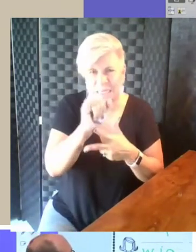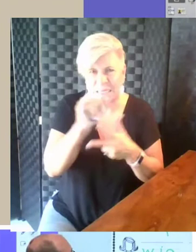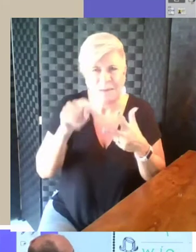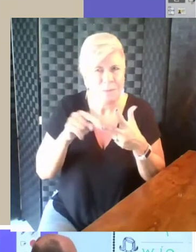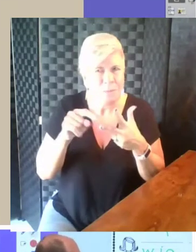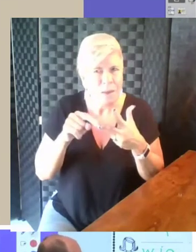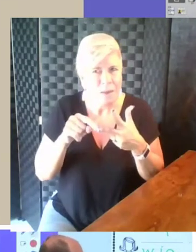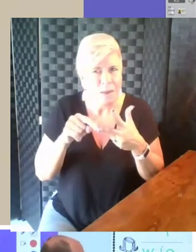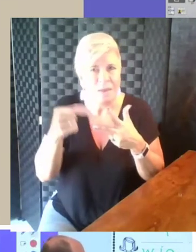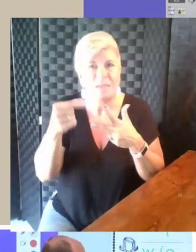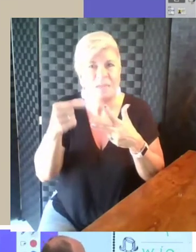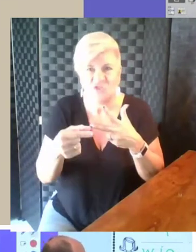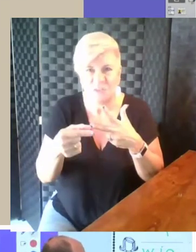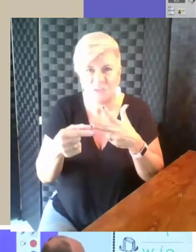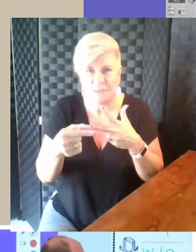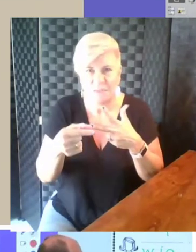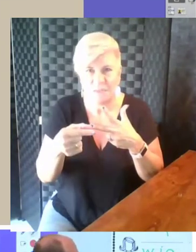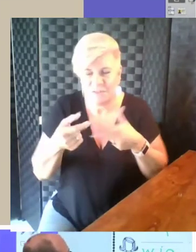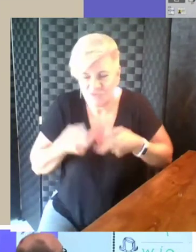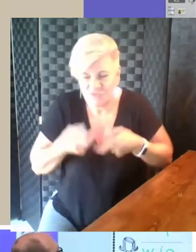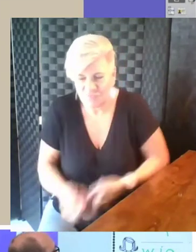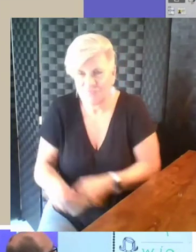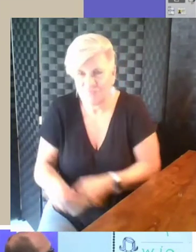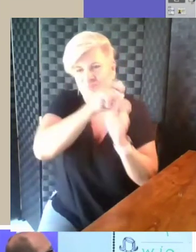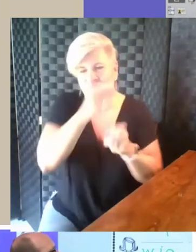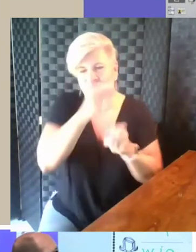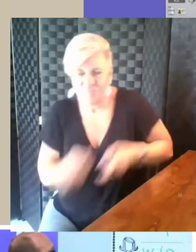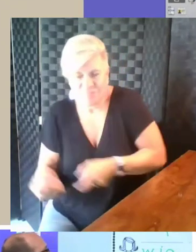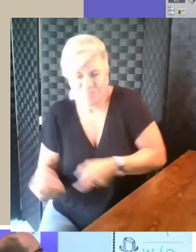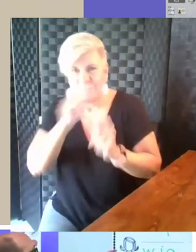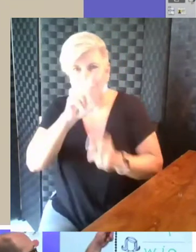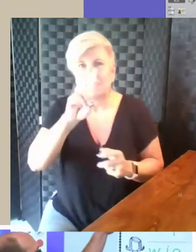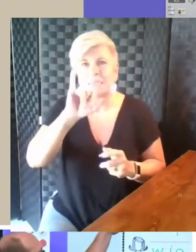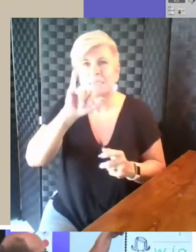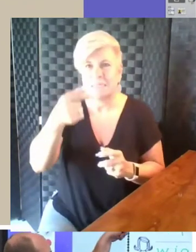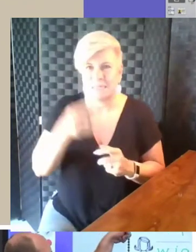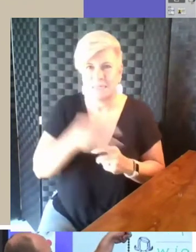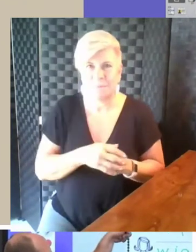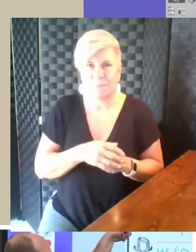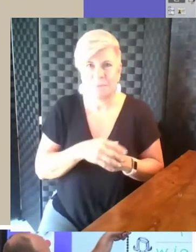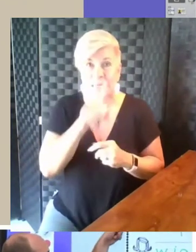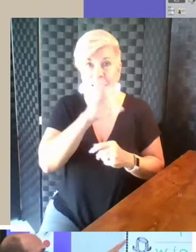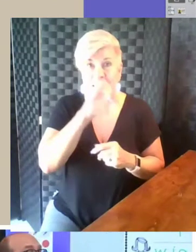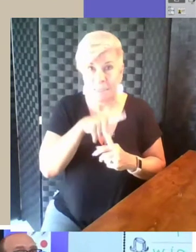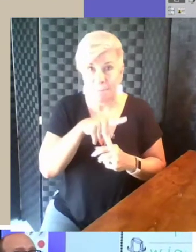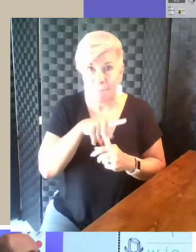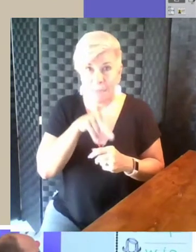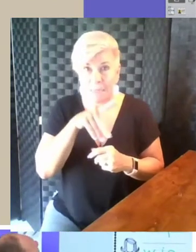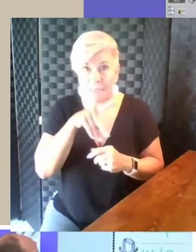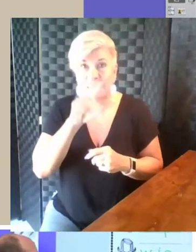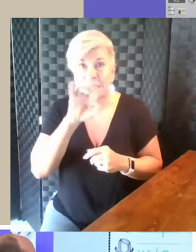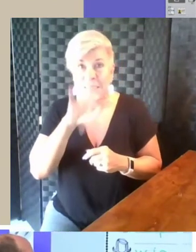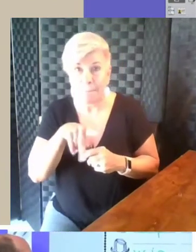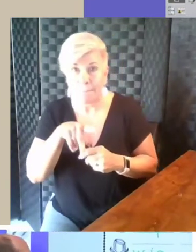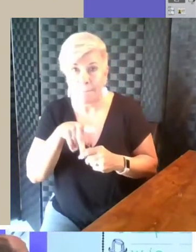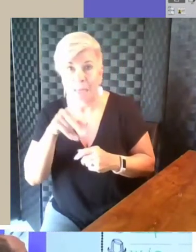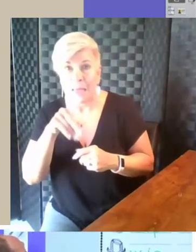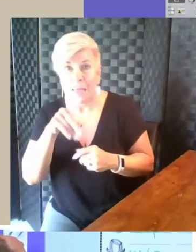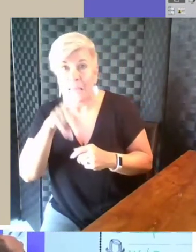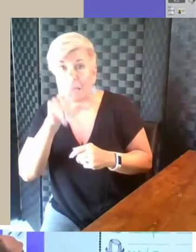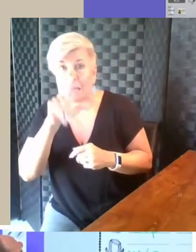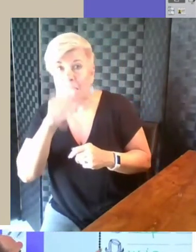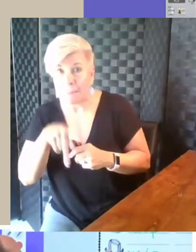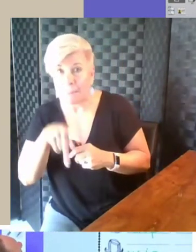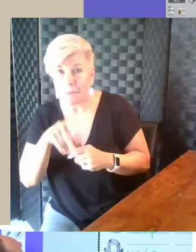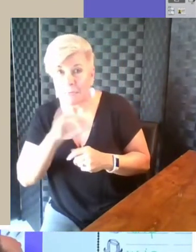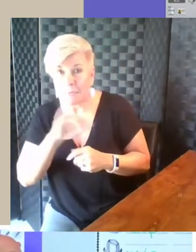one? G. So I've got two rhyming words, zip, dip, oh, and lip. And